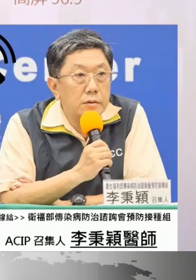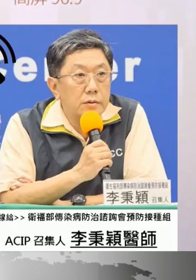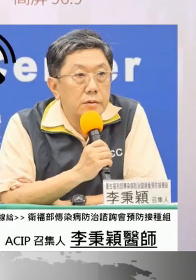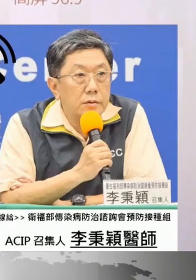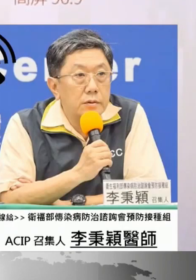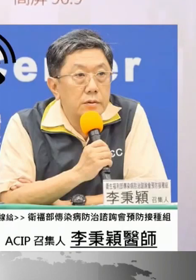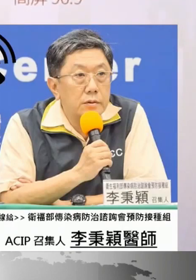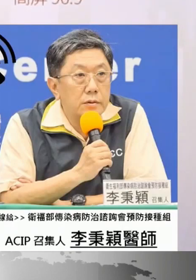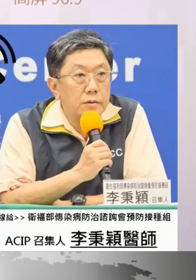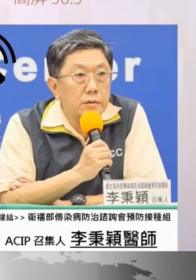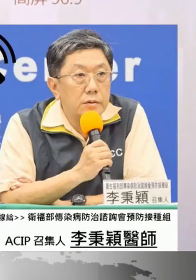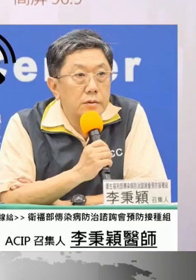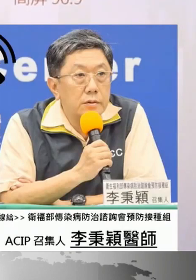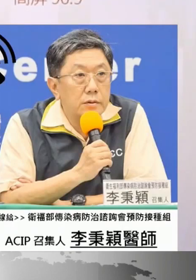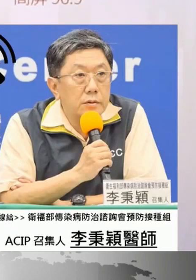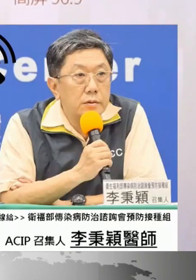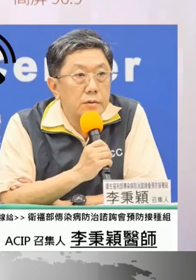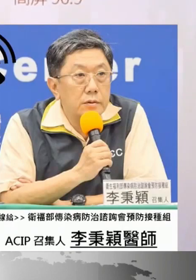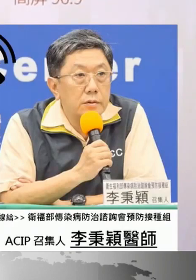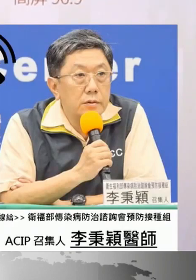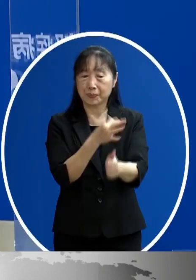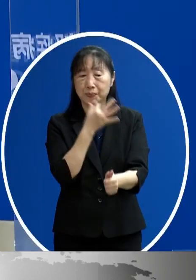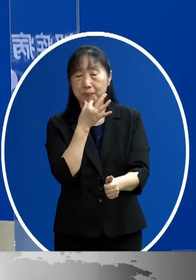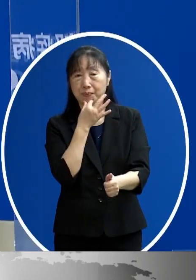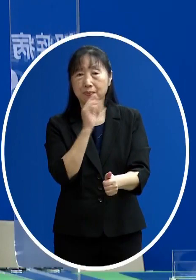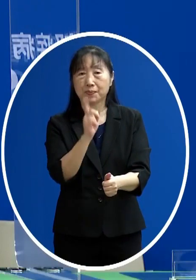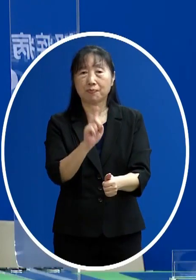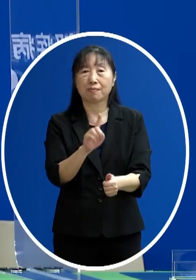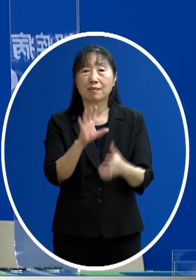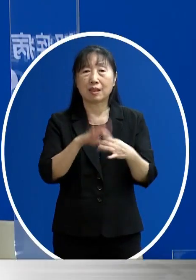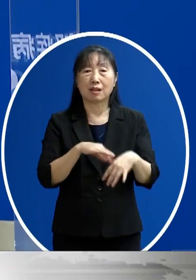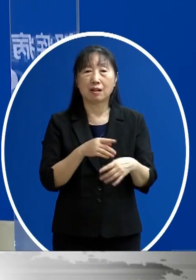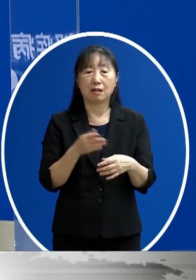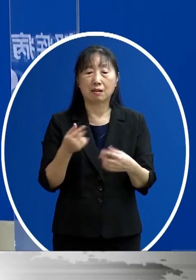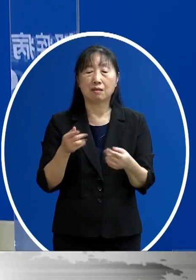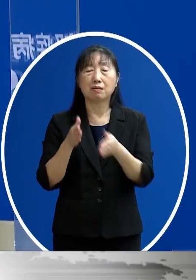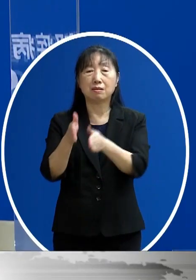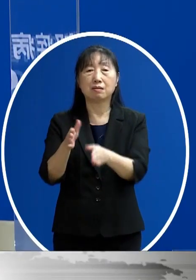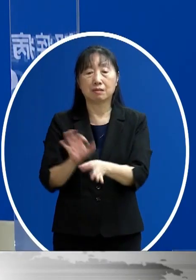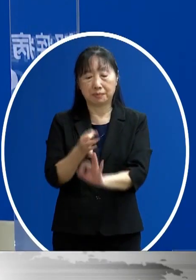brainstem directly, posing a big threat to the patient. In